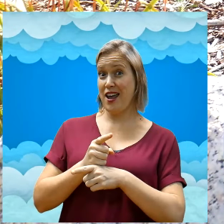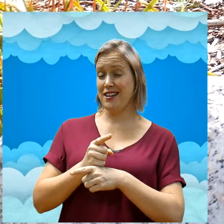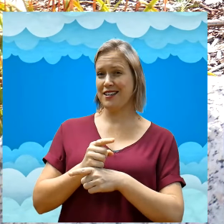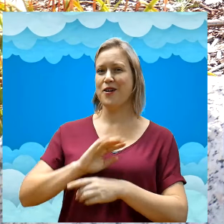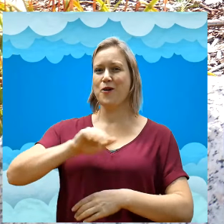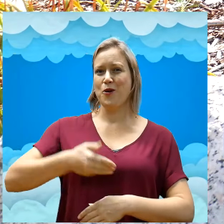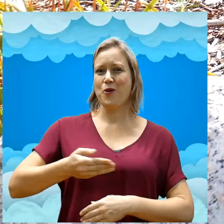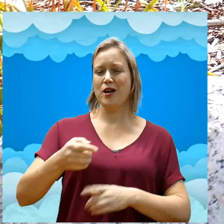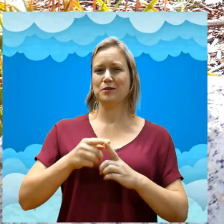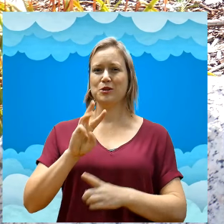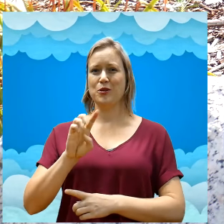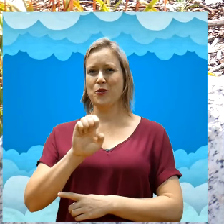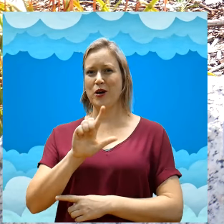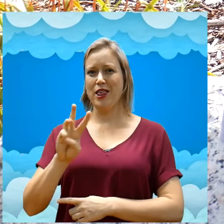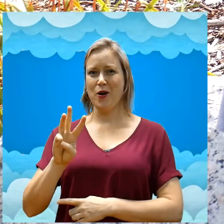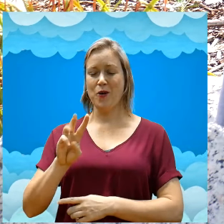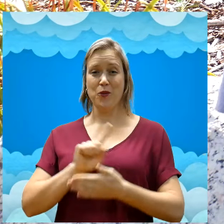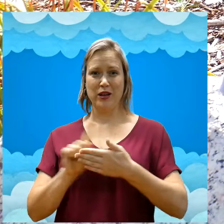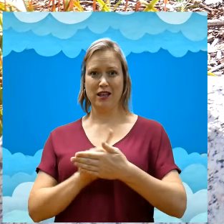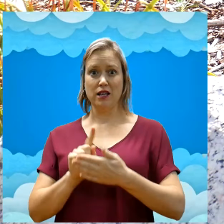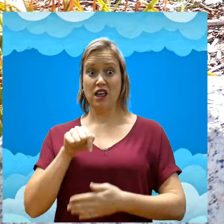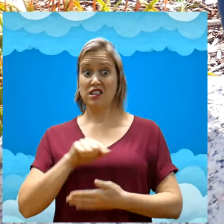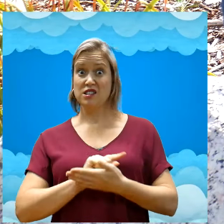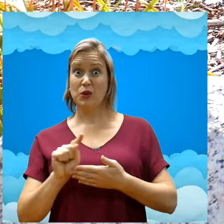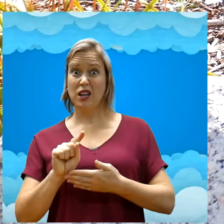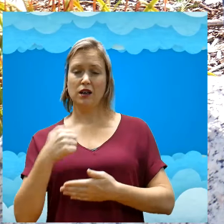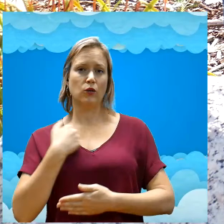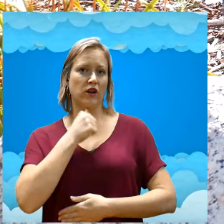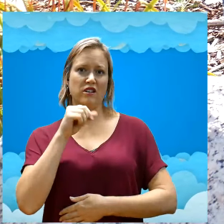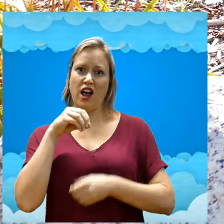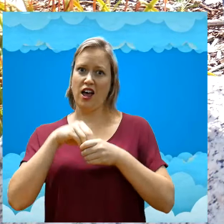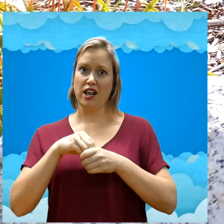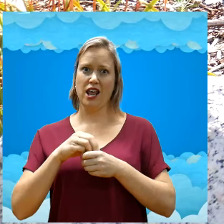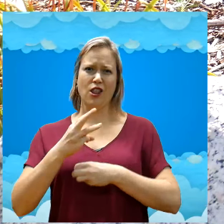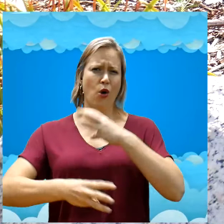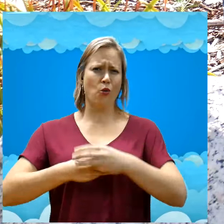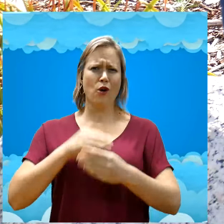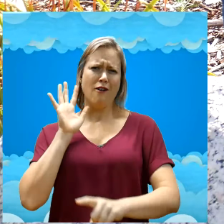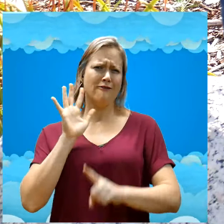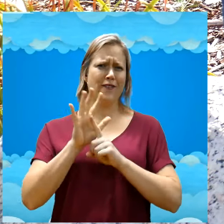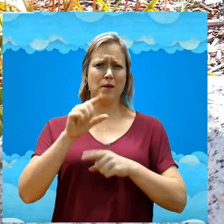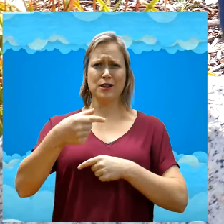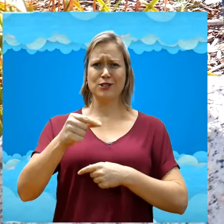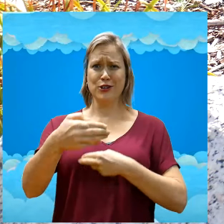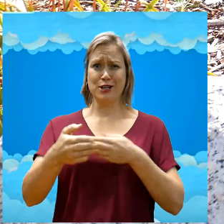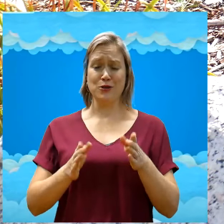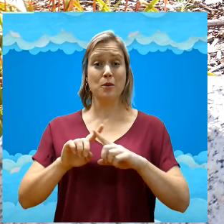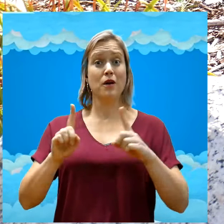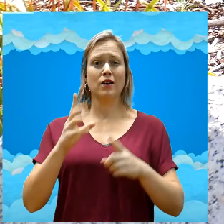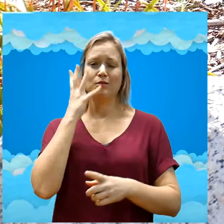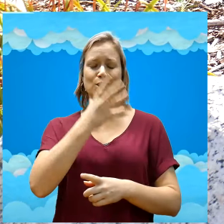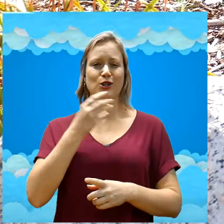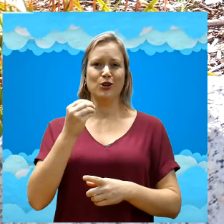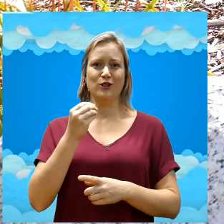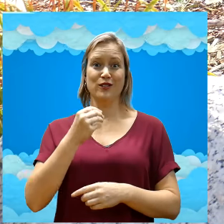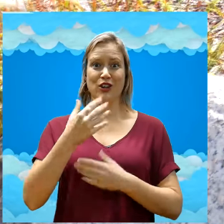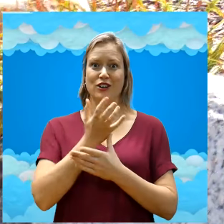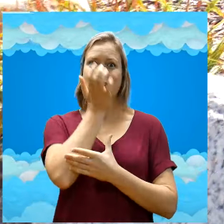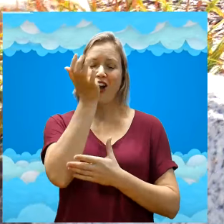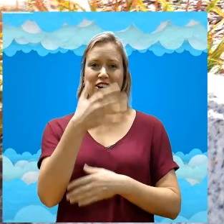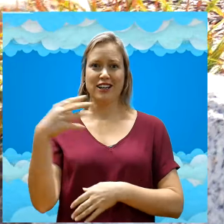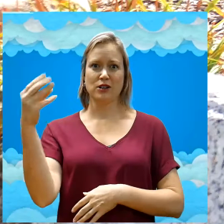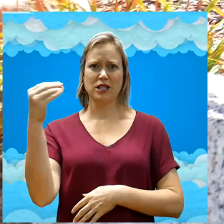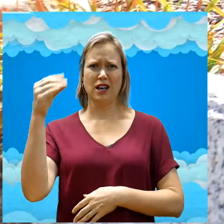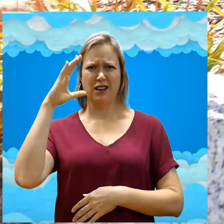That's right, Willowers. Welcome to the Willow Weekly. This week, we are not in location at the world's famous green room, but in this beautiful rock garden.